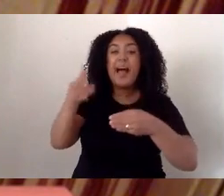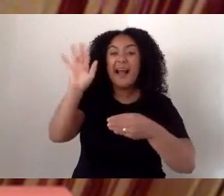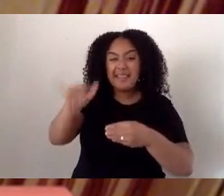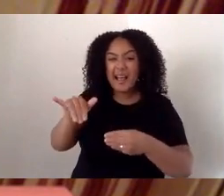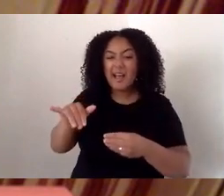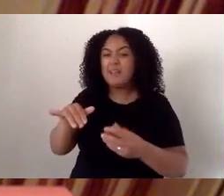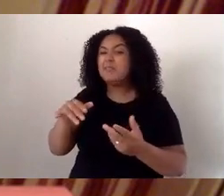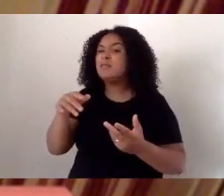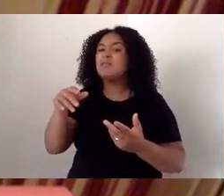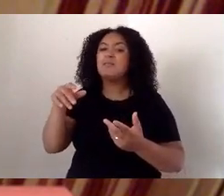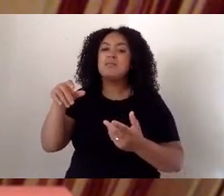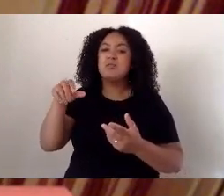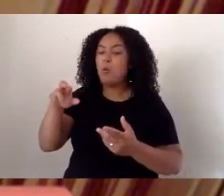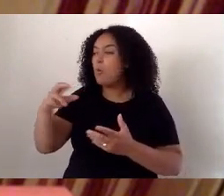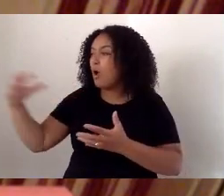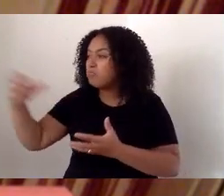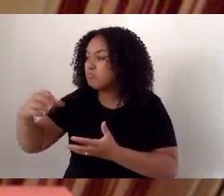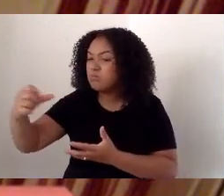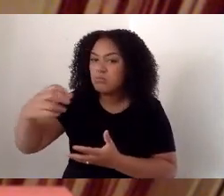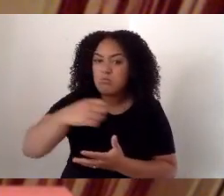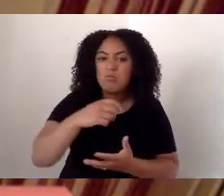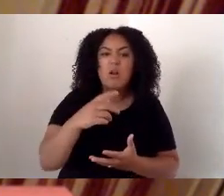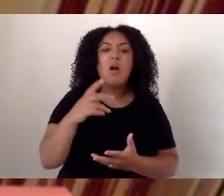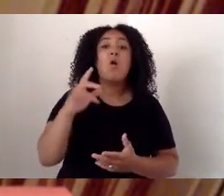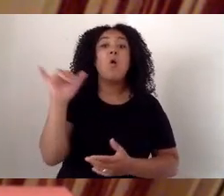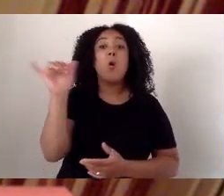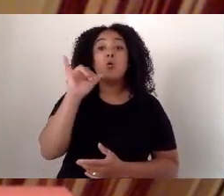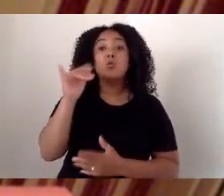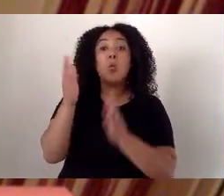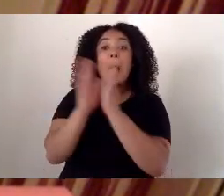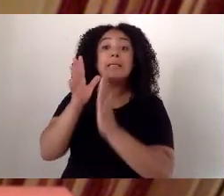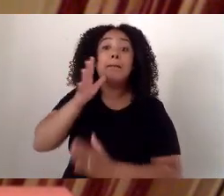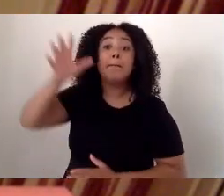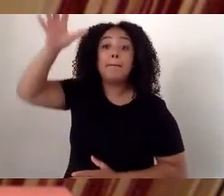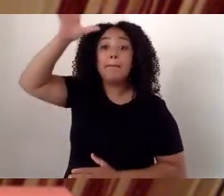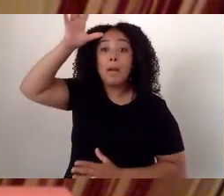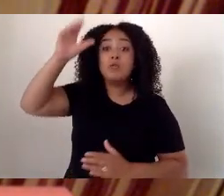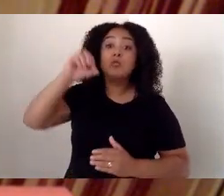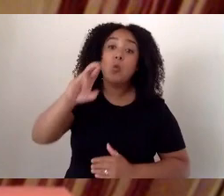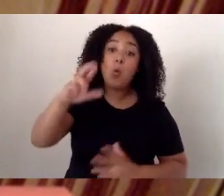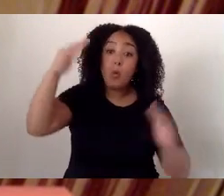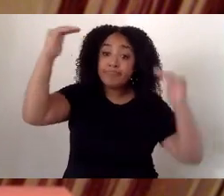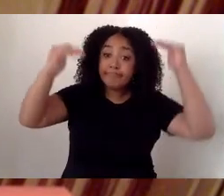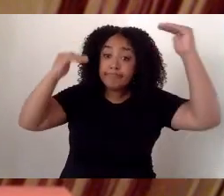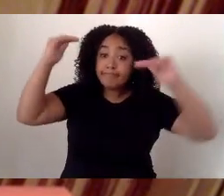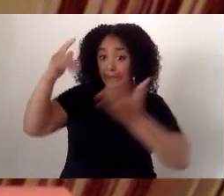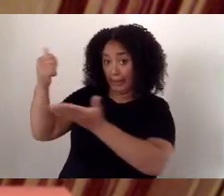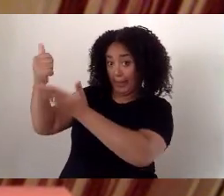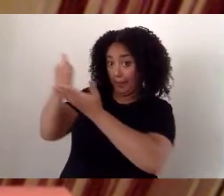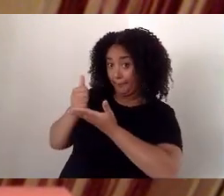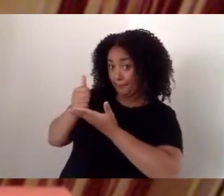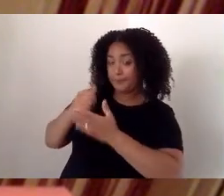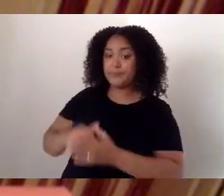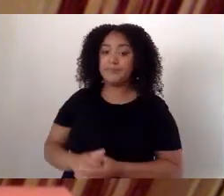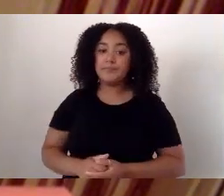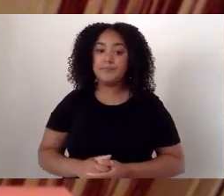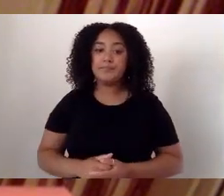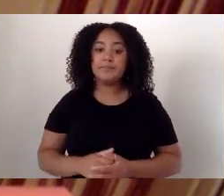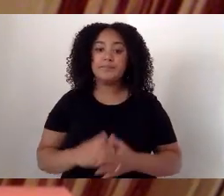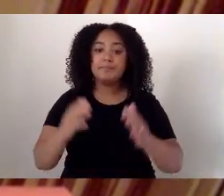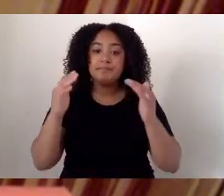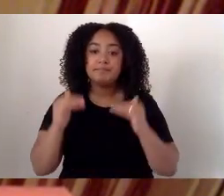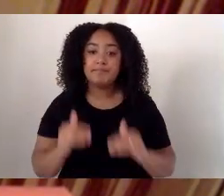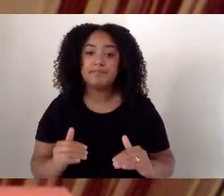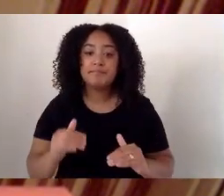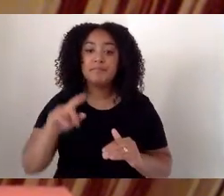an adult who can help you out with this craft. Again, I'm using felt, and I'm also using paper. And